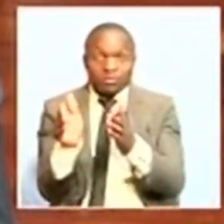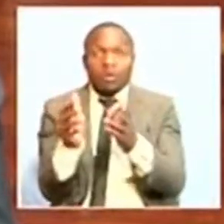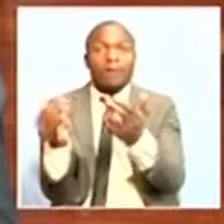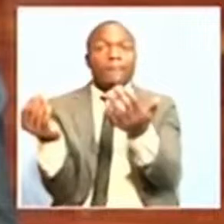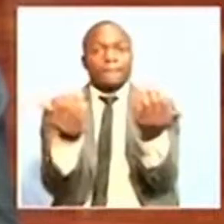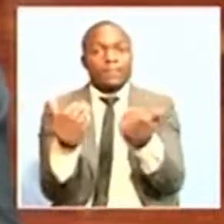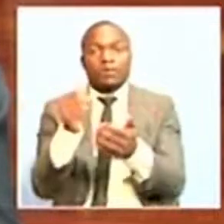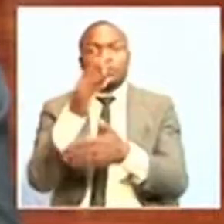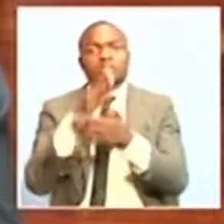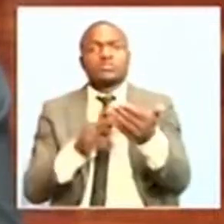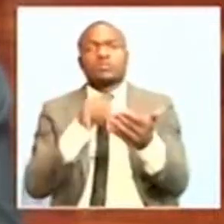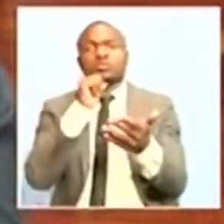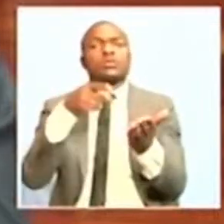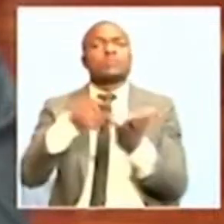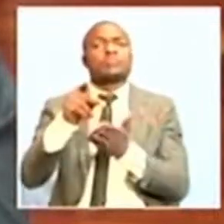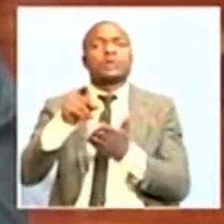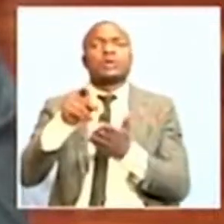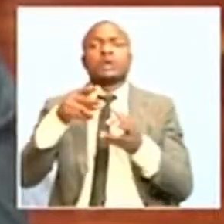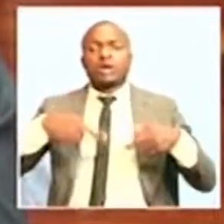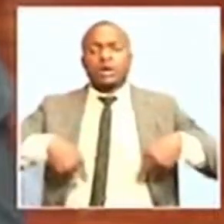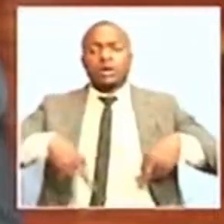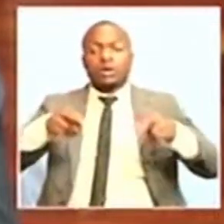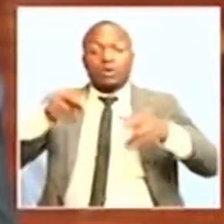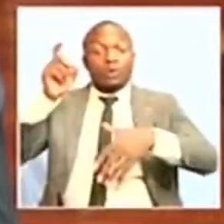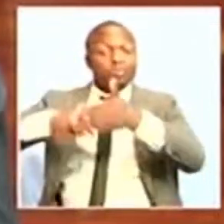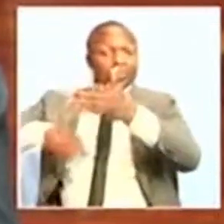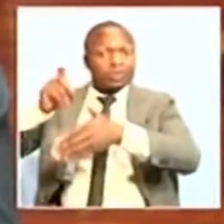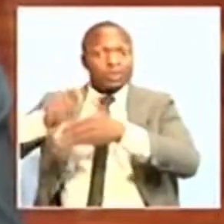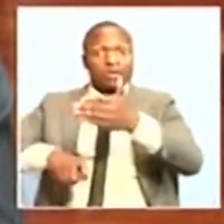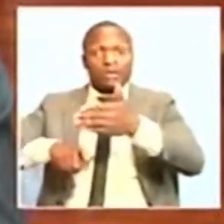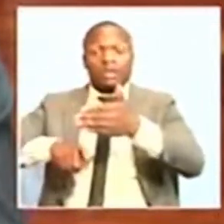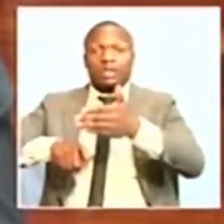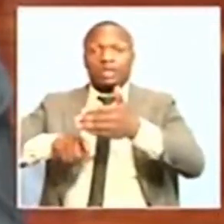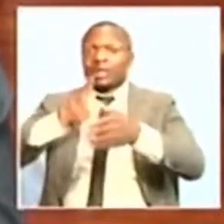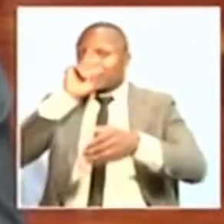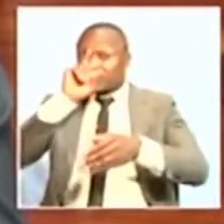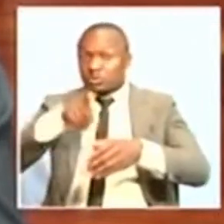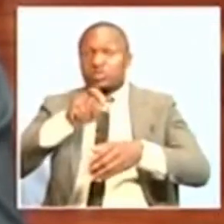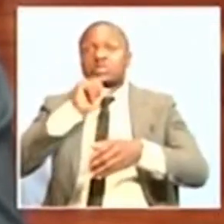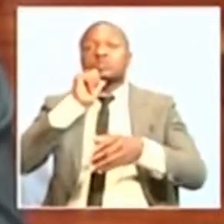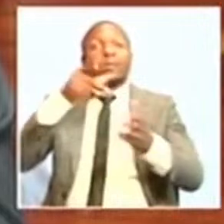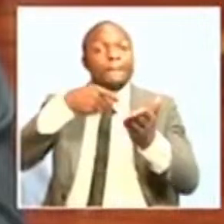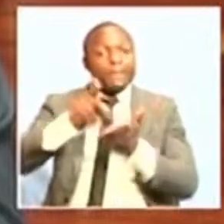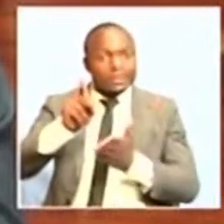don't even pay for road tax. Even insurance is not paid where